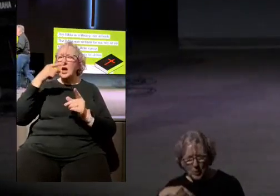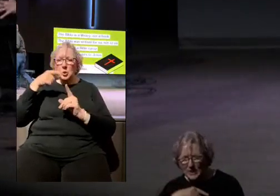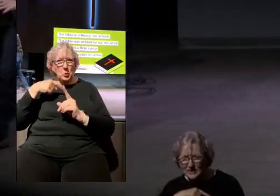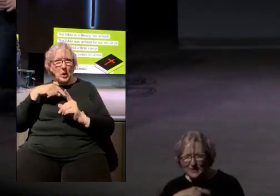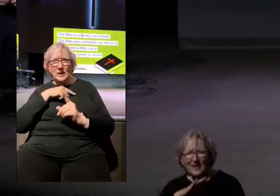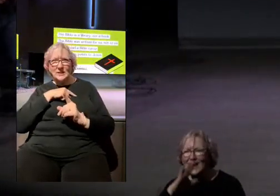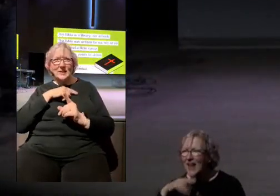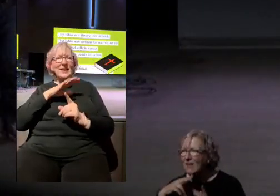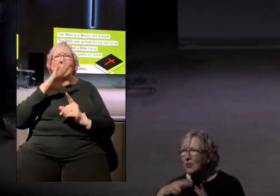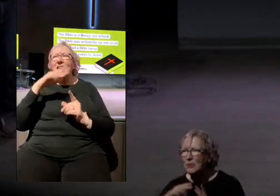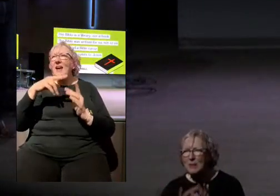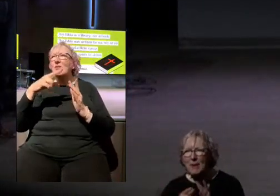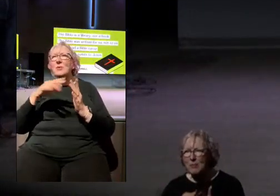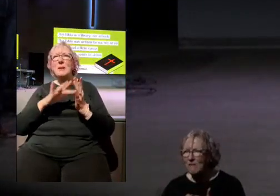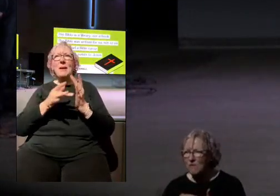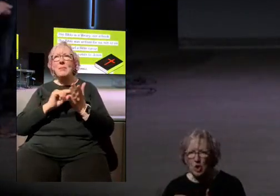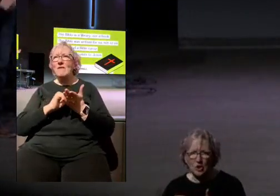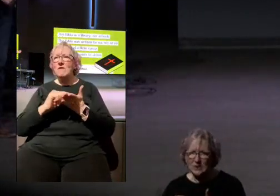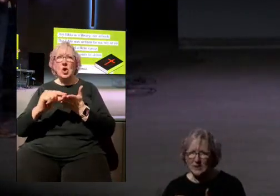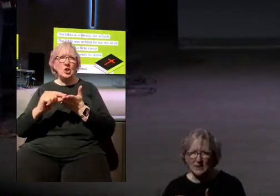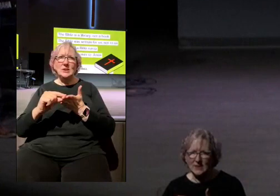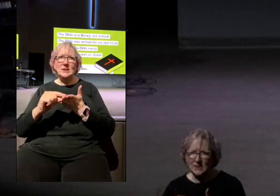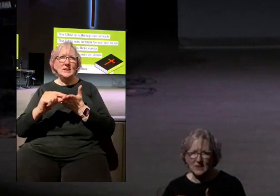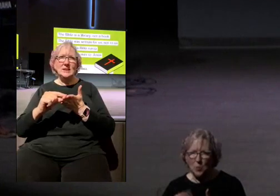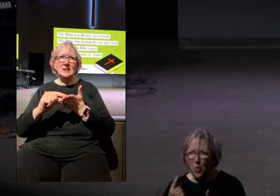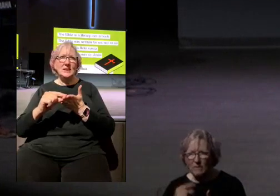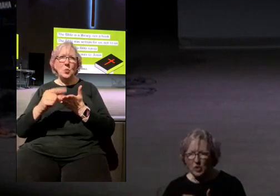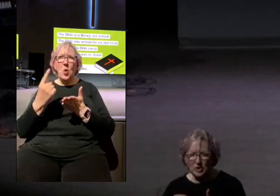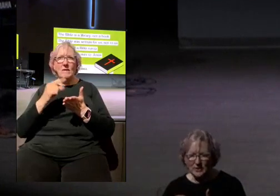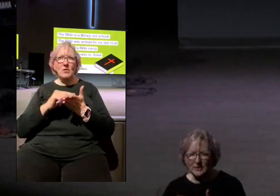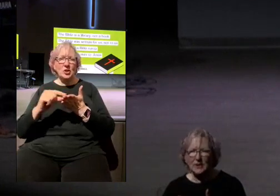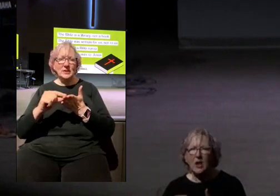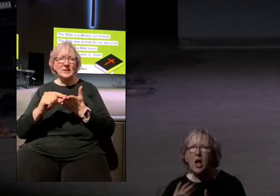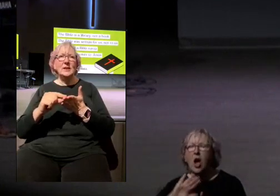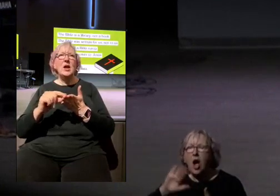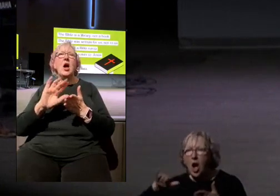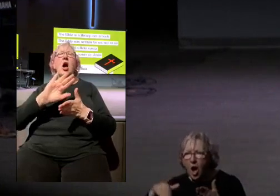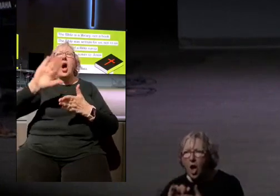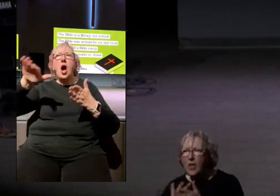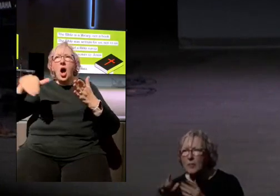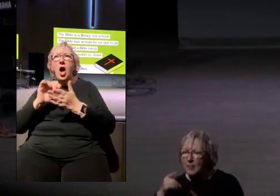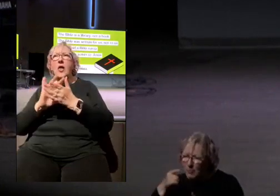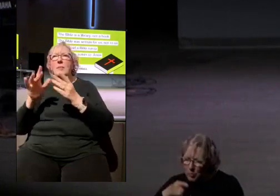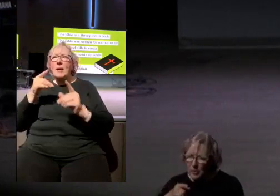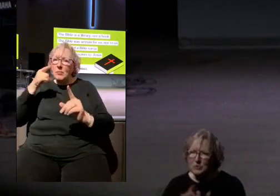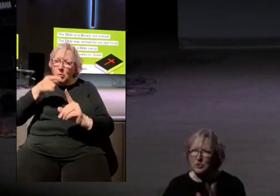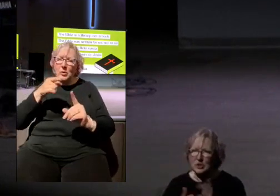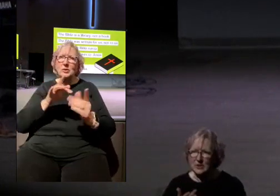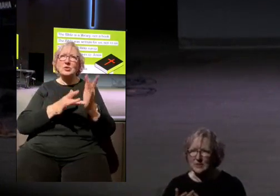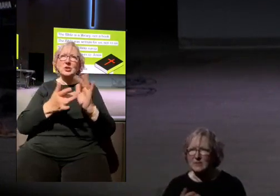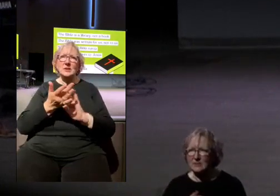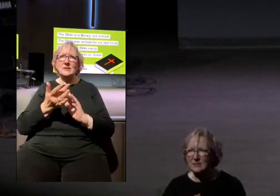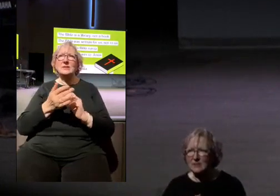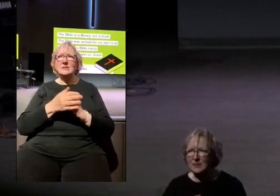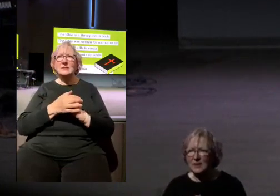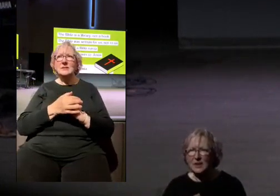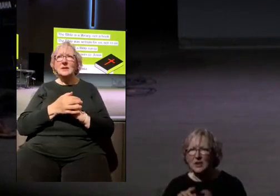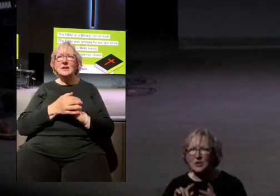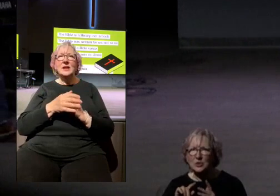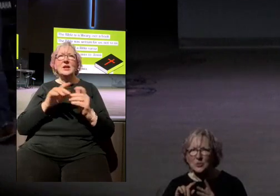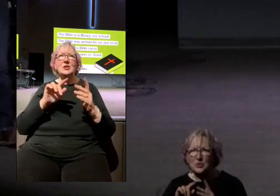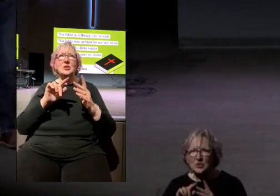verse. All the Bible points to Jesus. Just start there, and the Bible will make